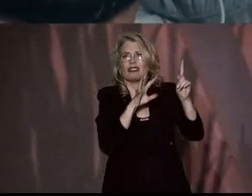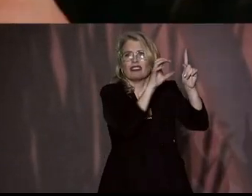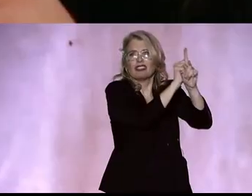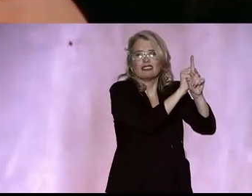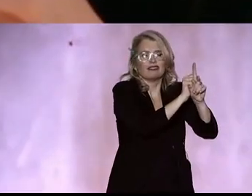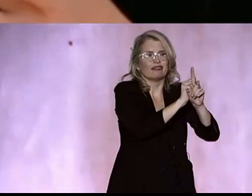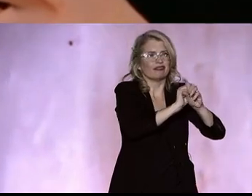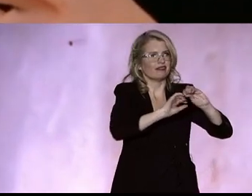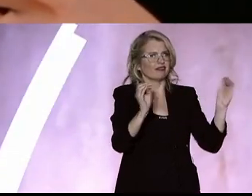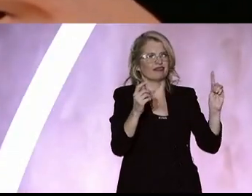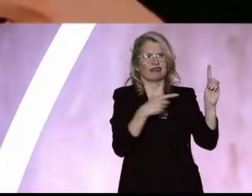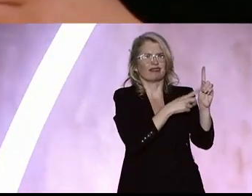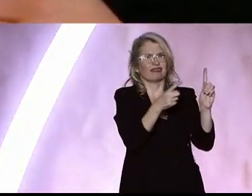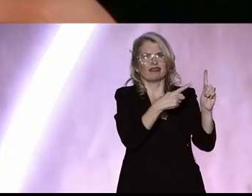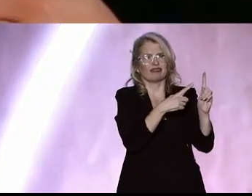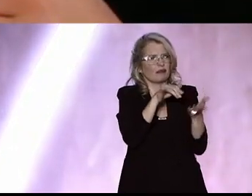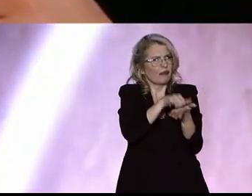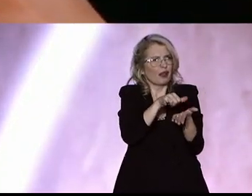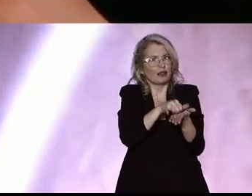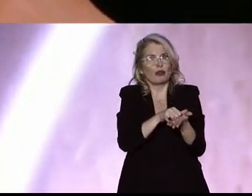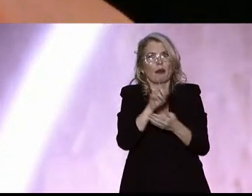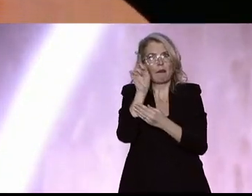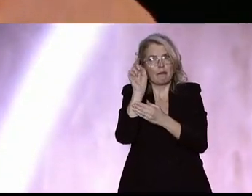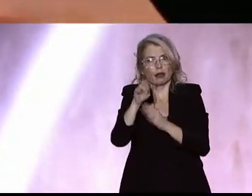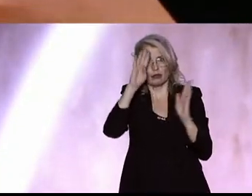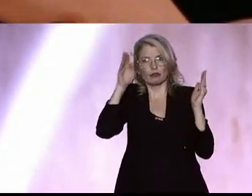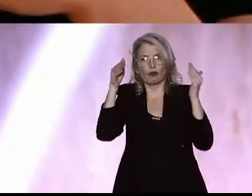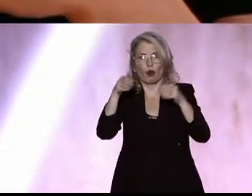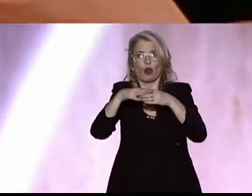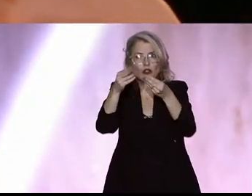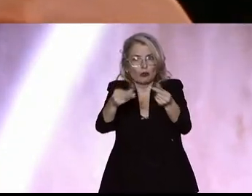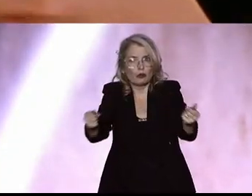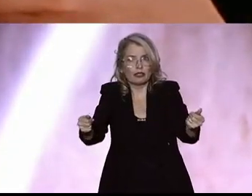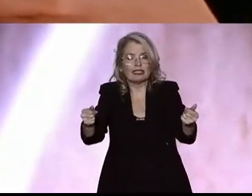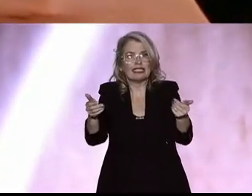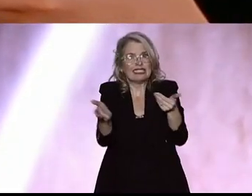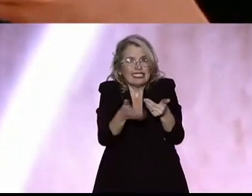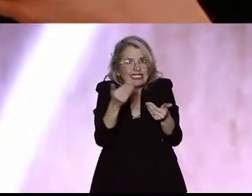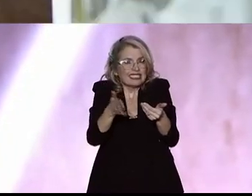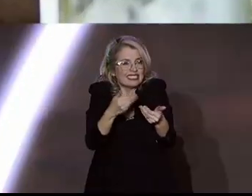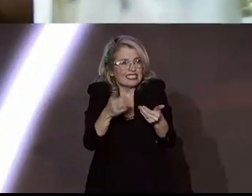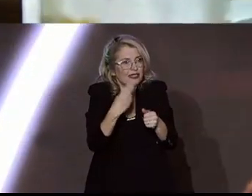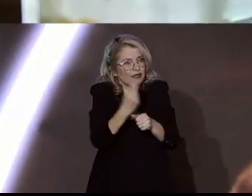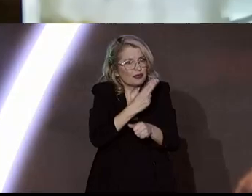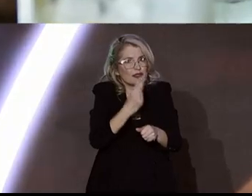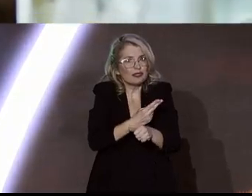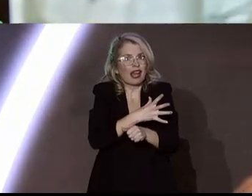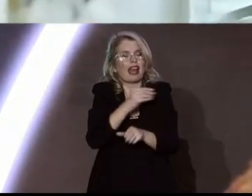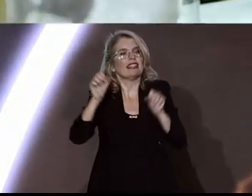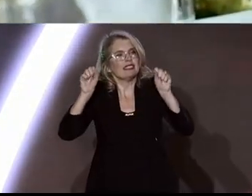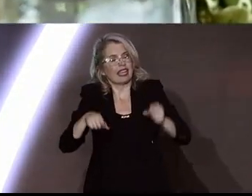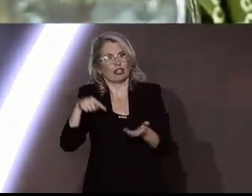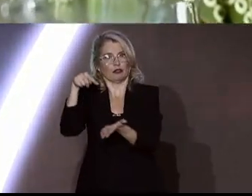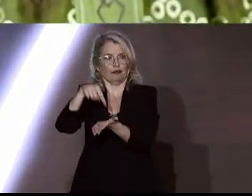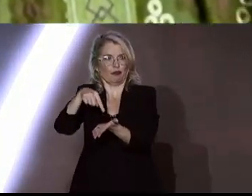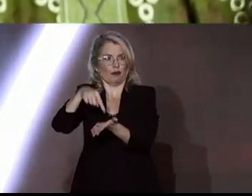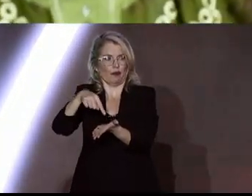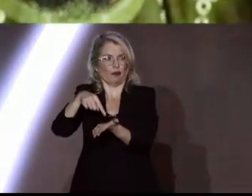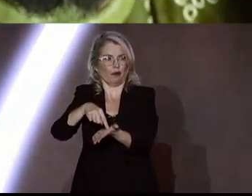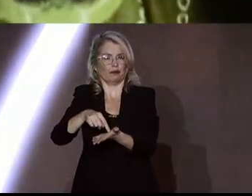us nowhere. We must focus on solutions that are feasible as well as